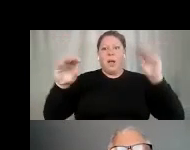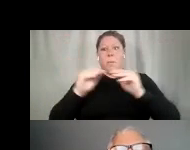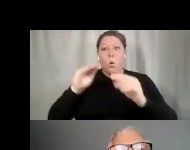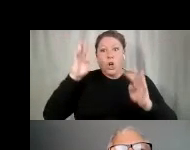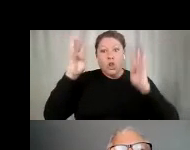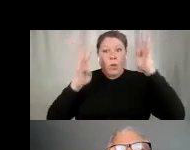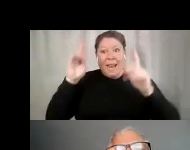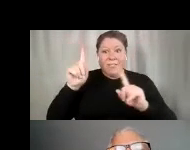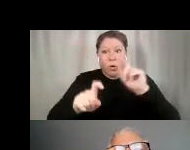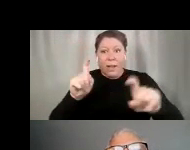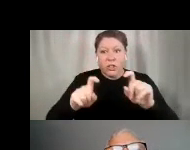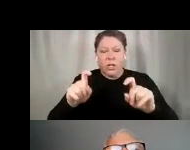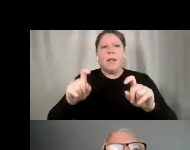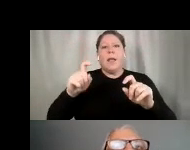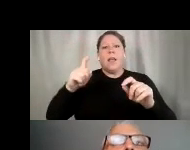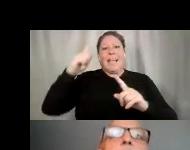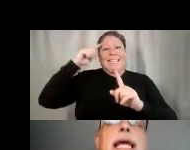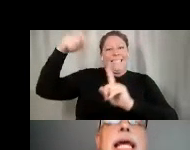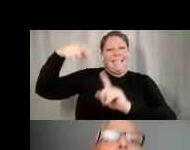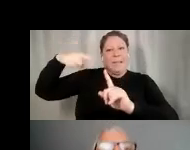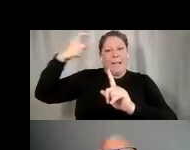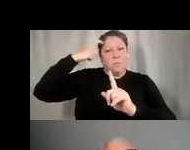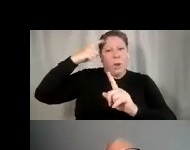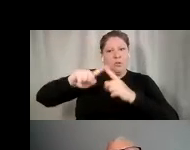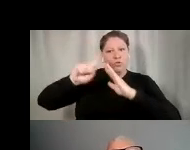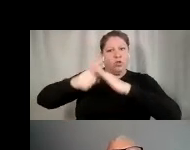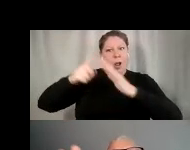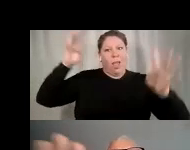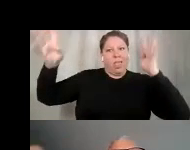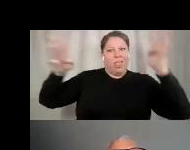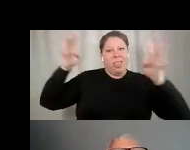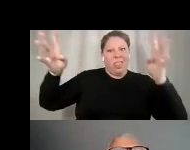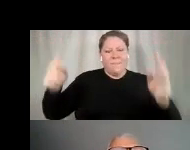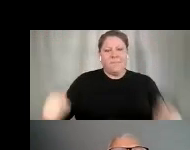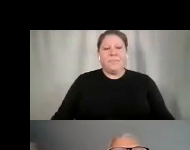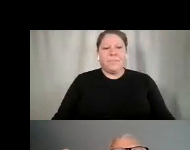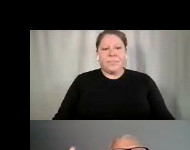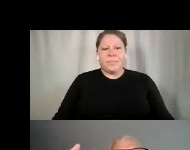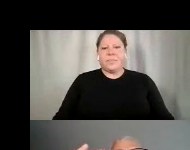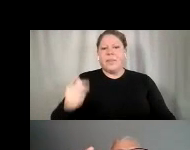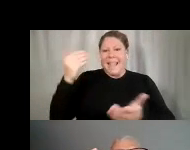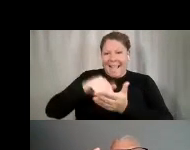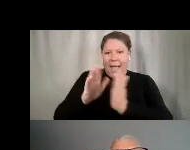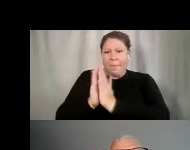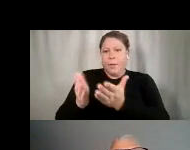that creative part of your brain. Now, in the book, Art of the Impossible,